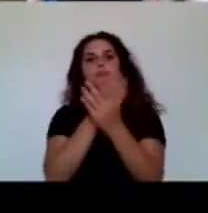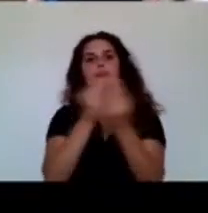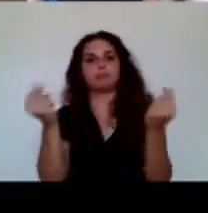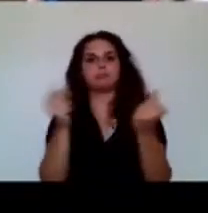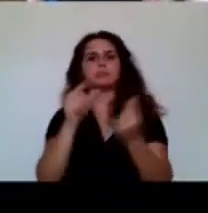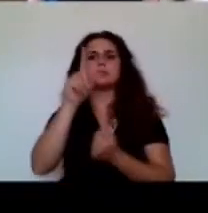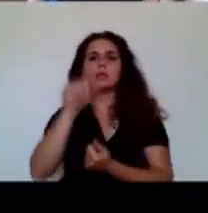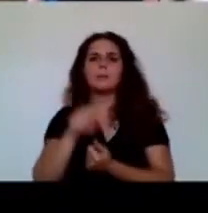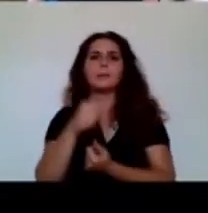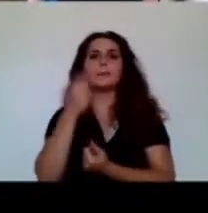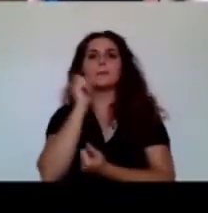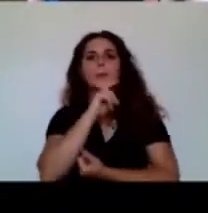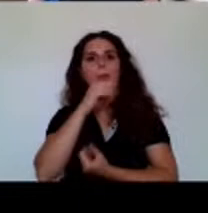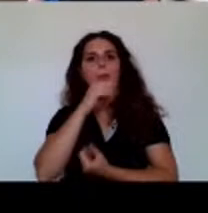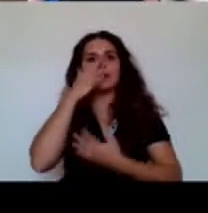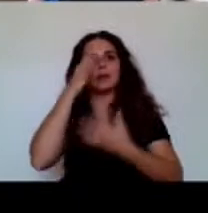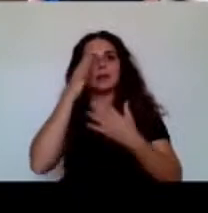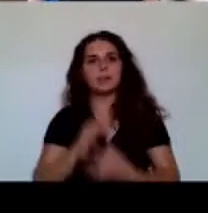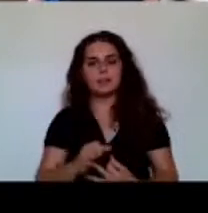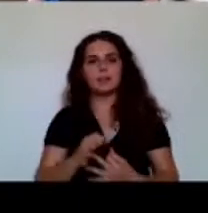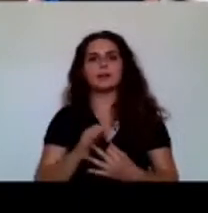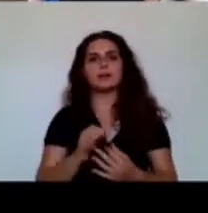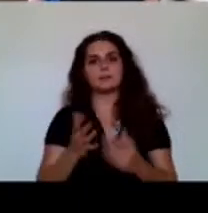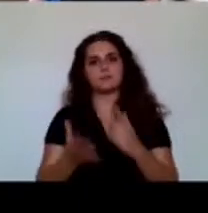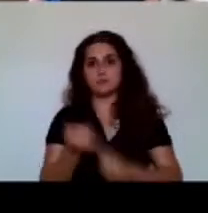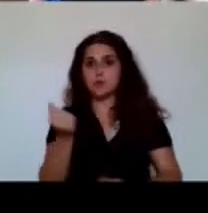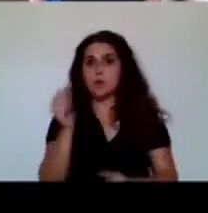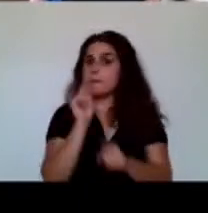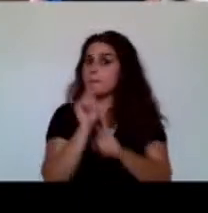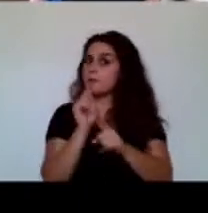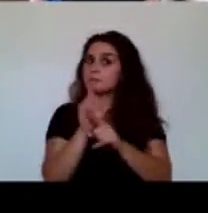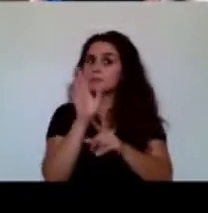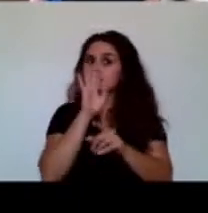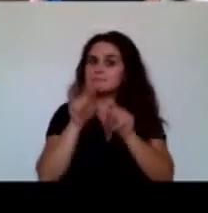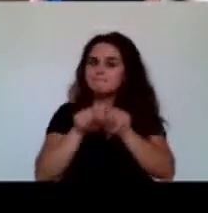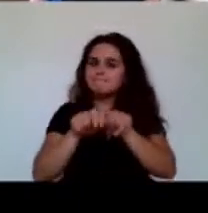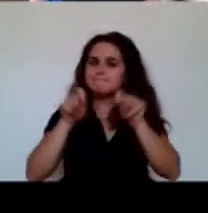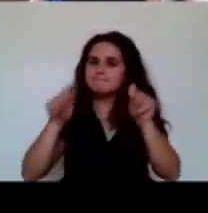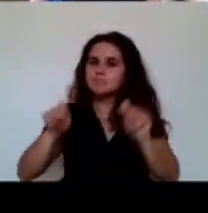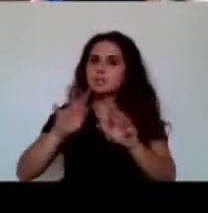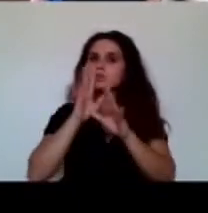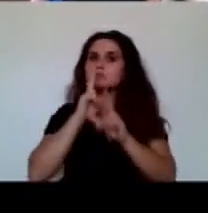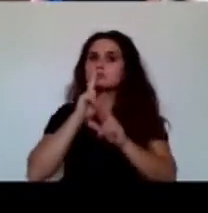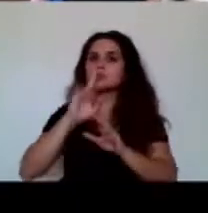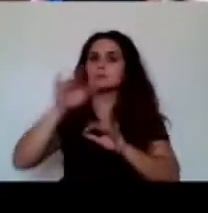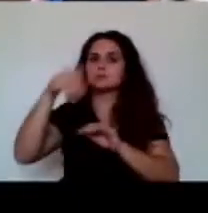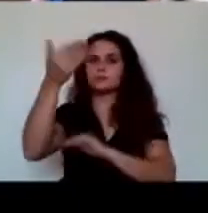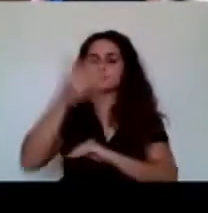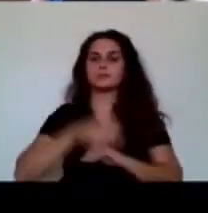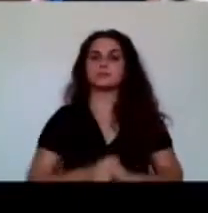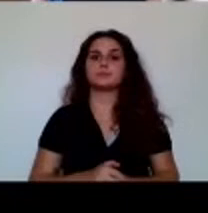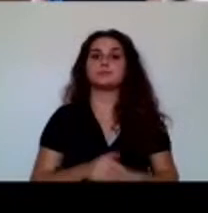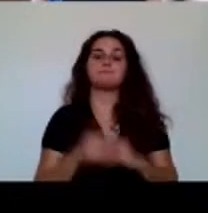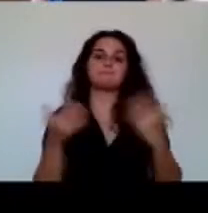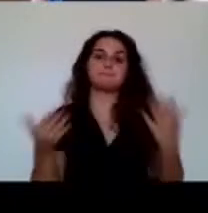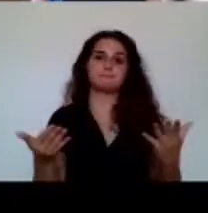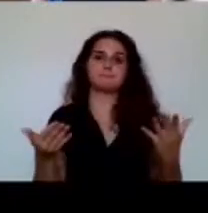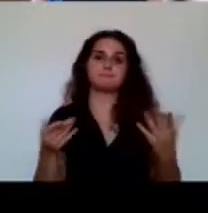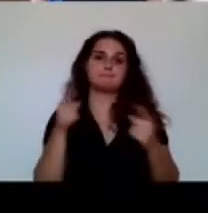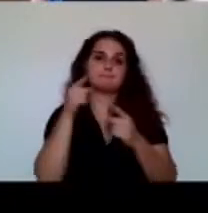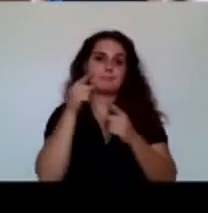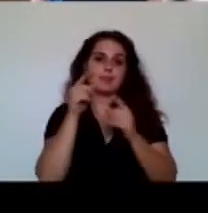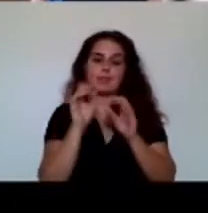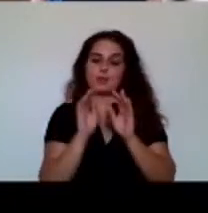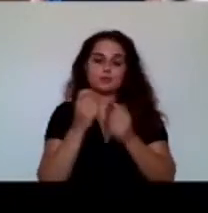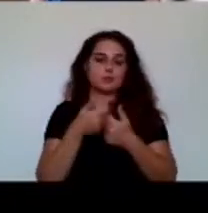can only be sure that we've gotten it right by actually measuring the outcomes. And so that was all